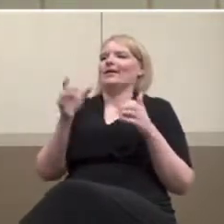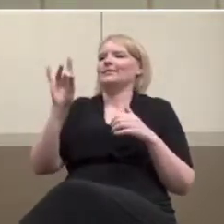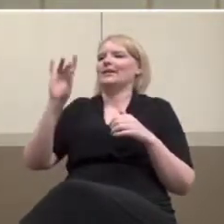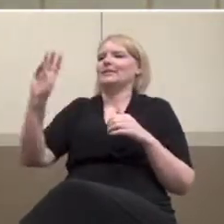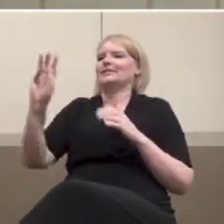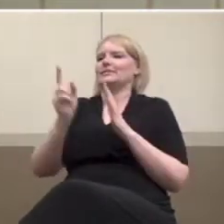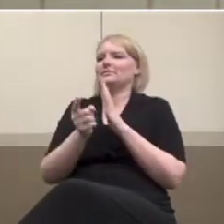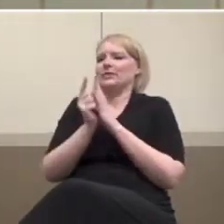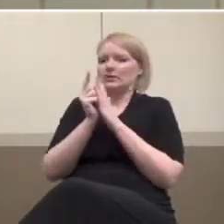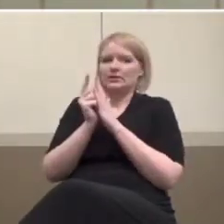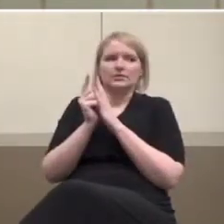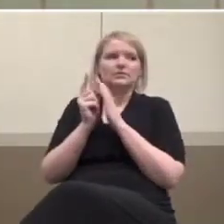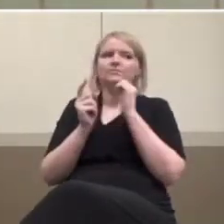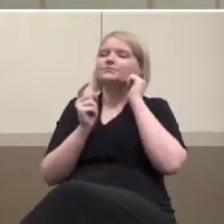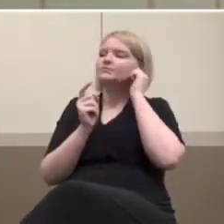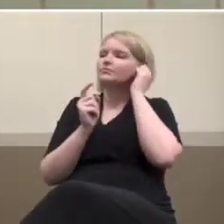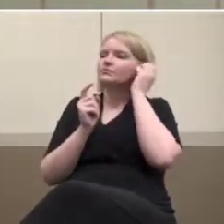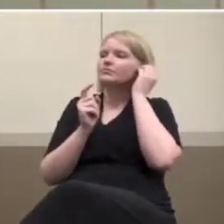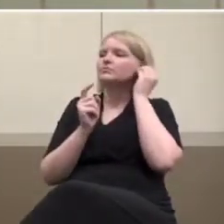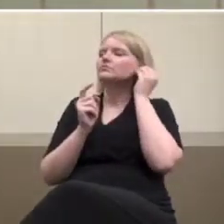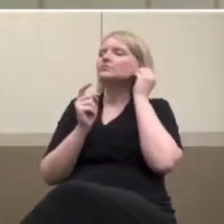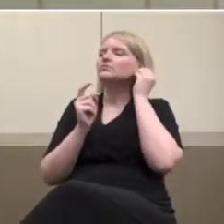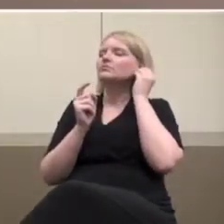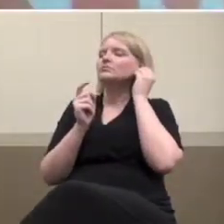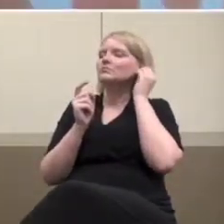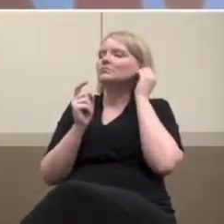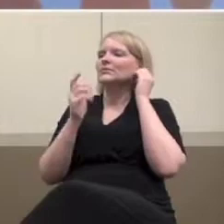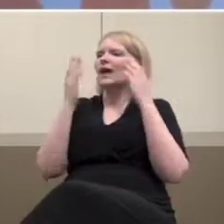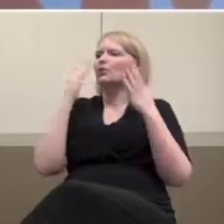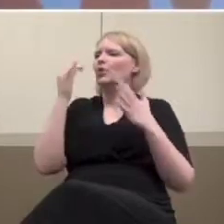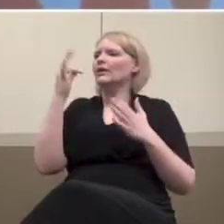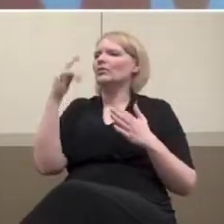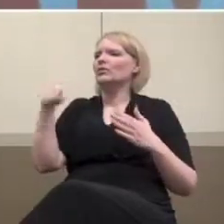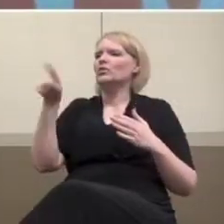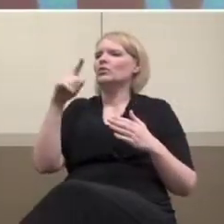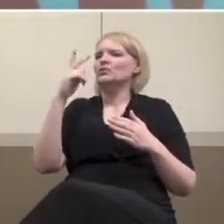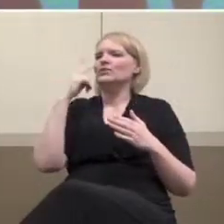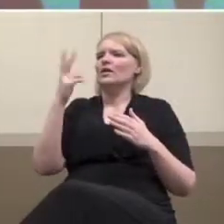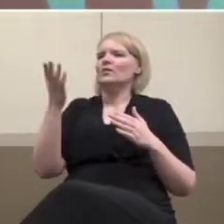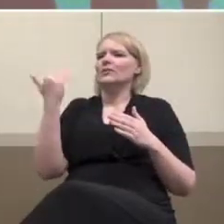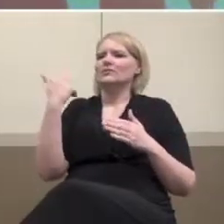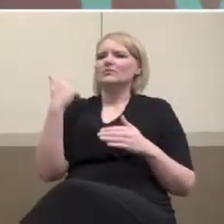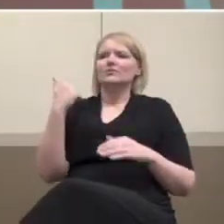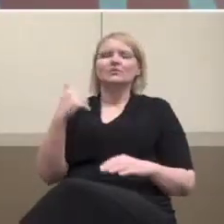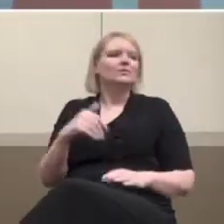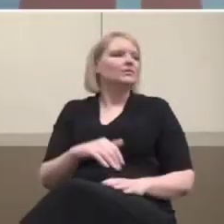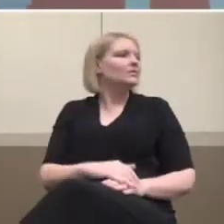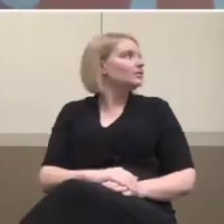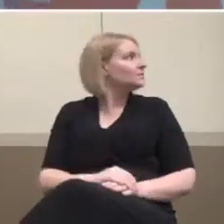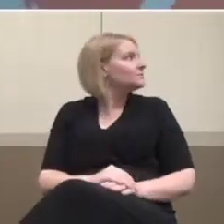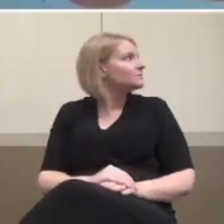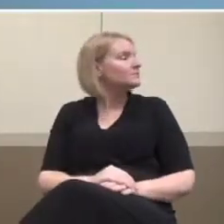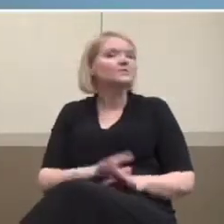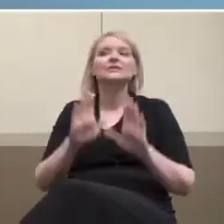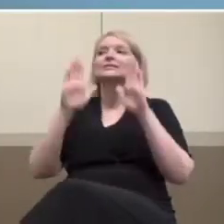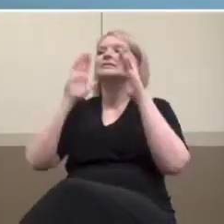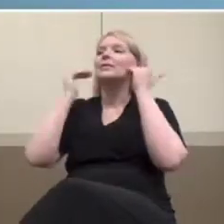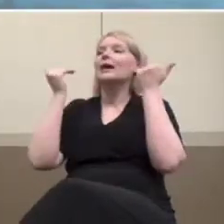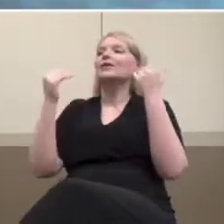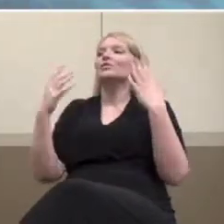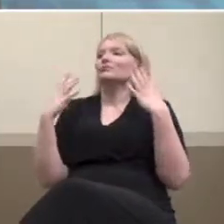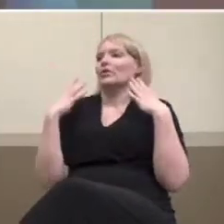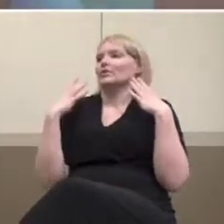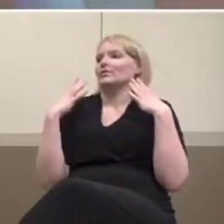class. So this is called, I don't know if you've seen this before maybe, but this is called a smile break. So sometimes